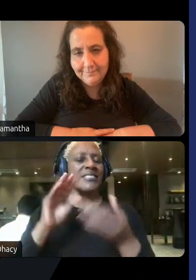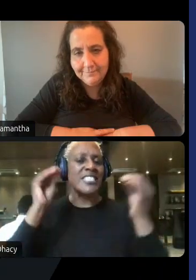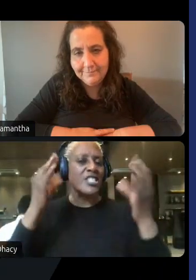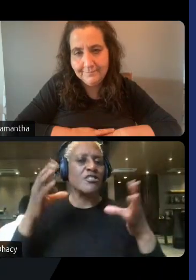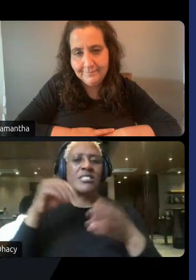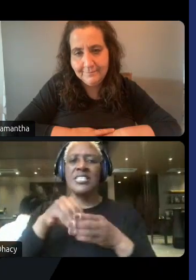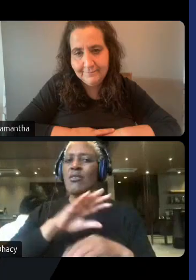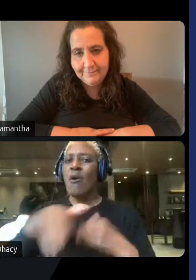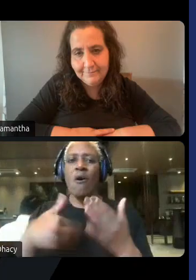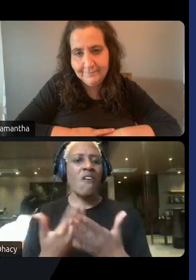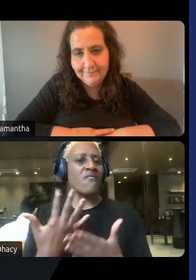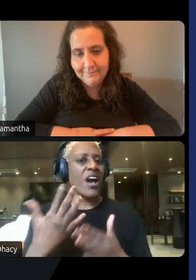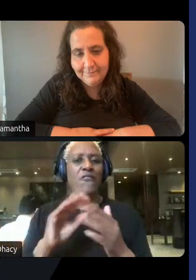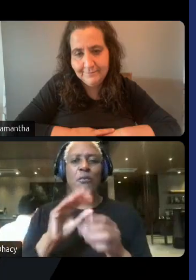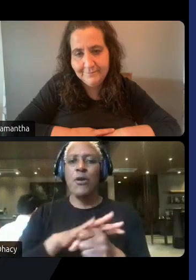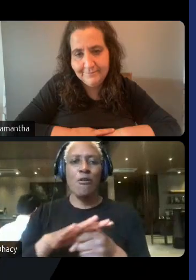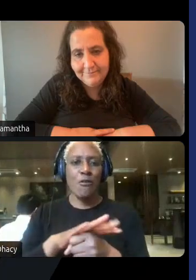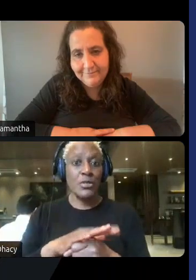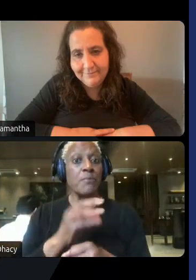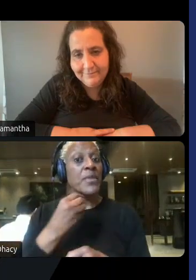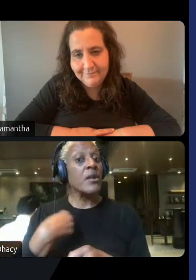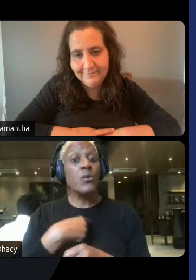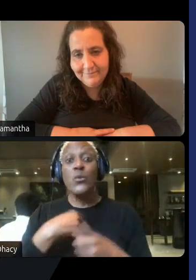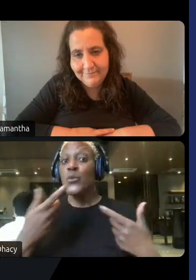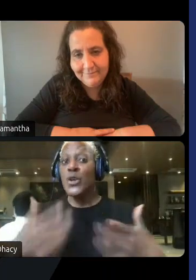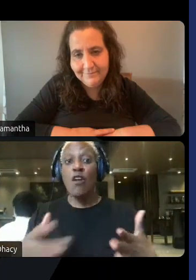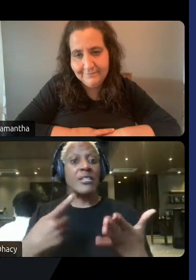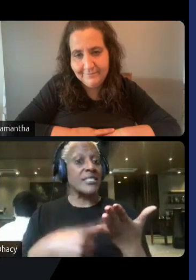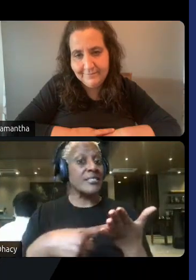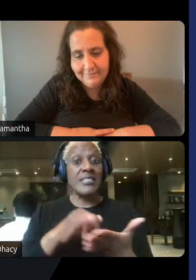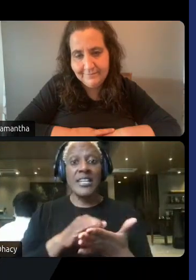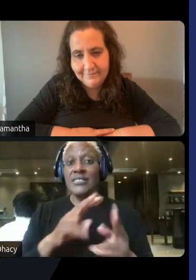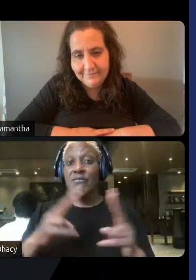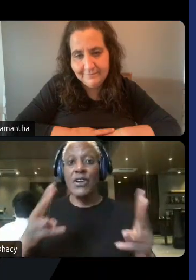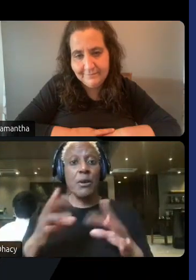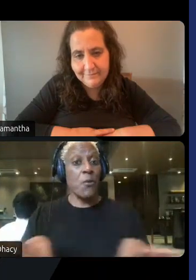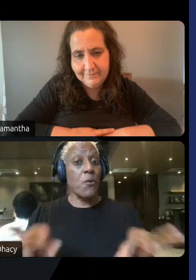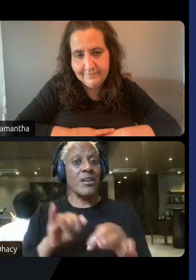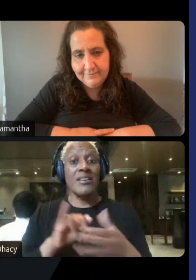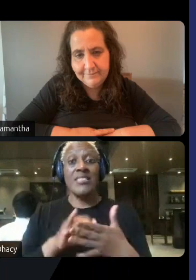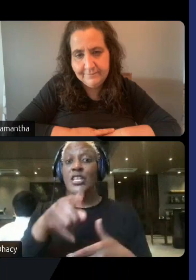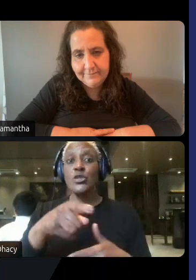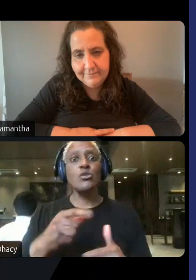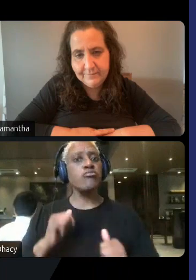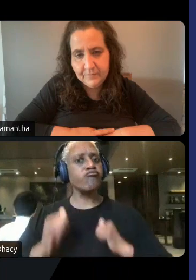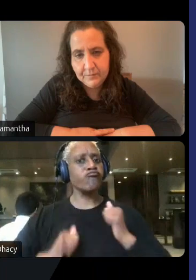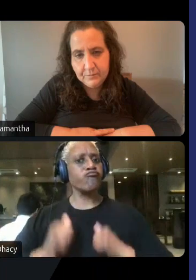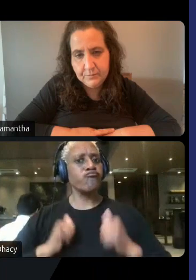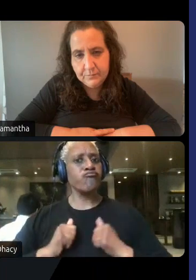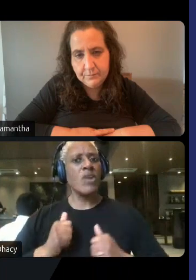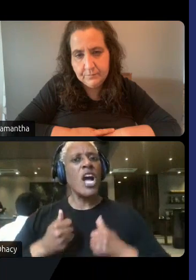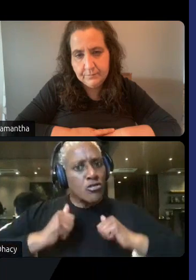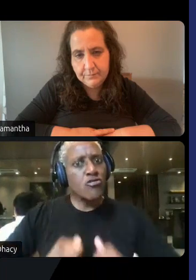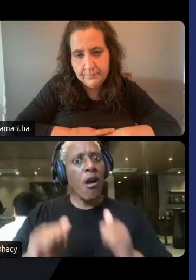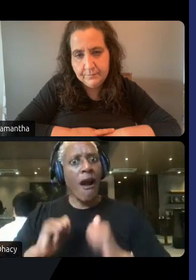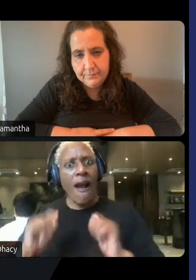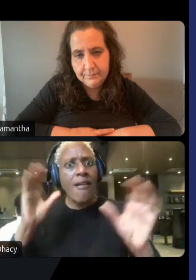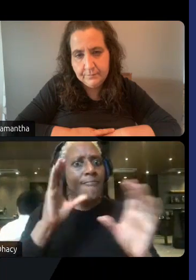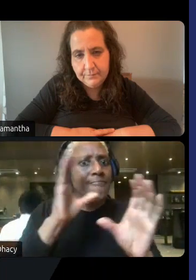And as we mentioned, as we discussed, it's important that you put yourself out there in other